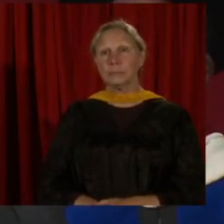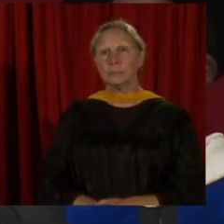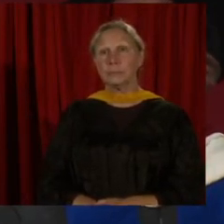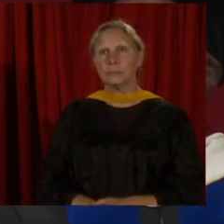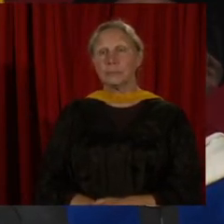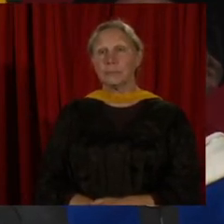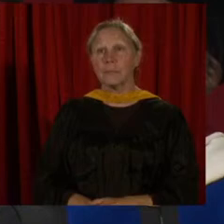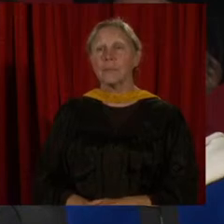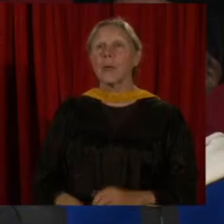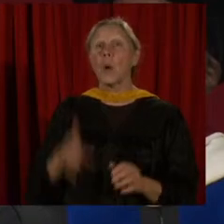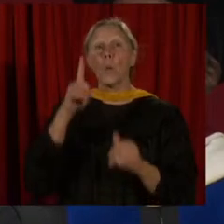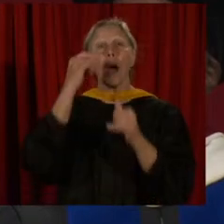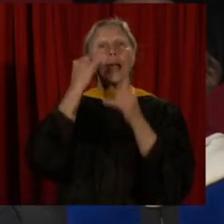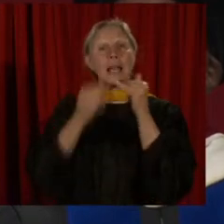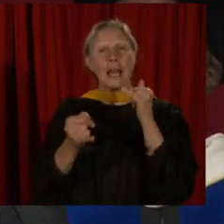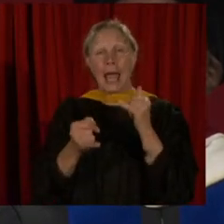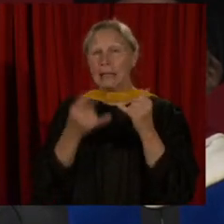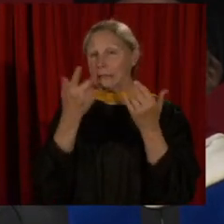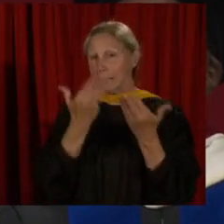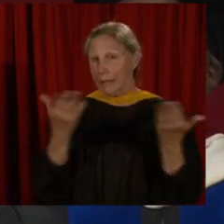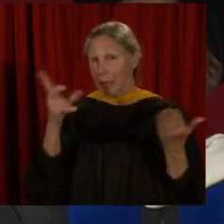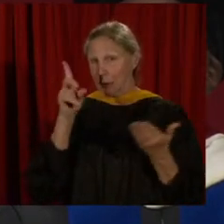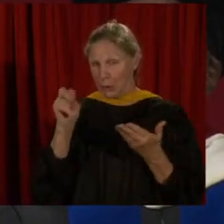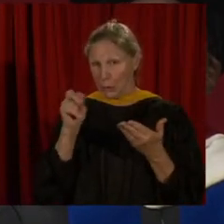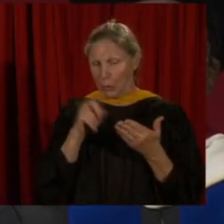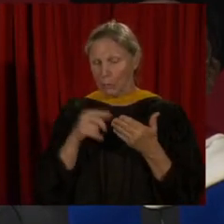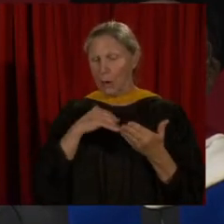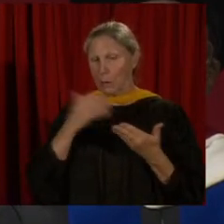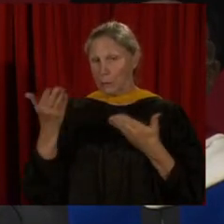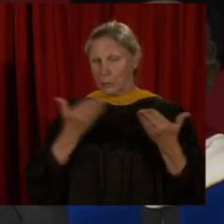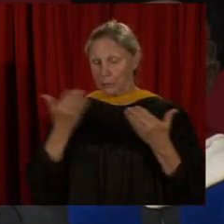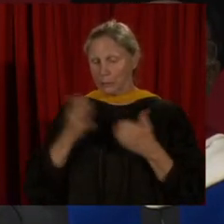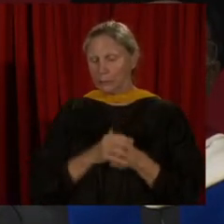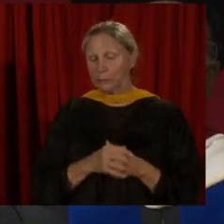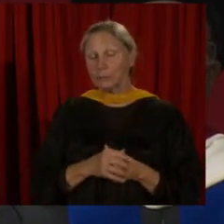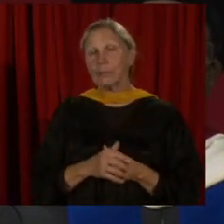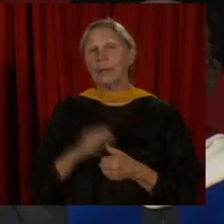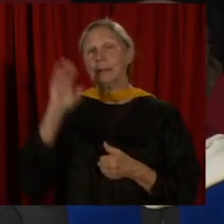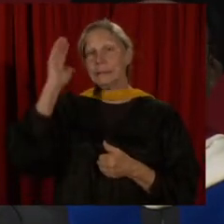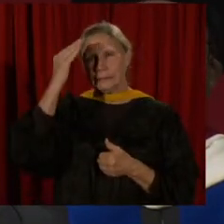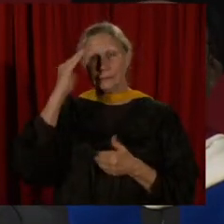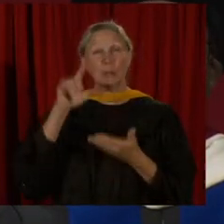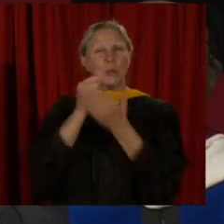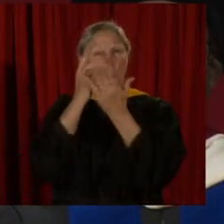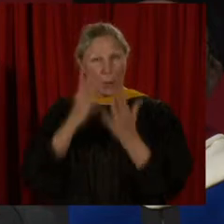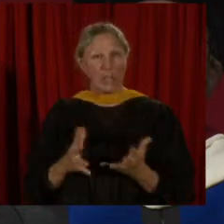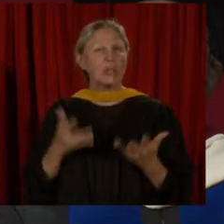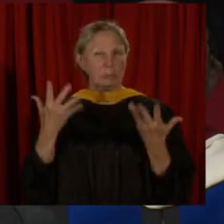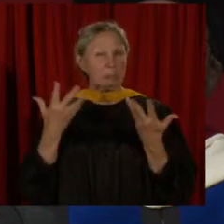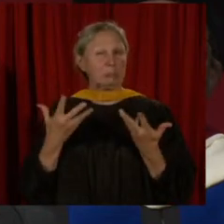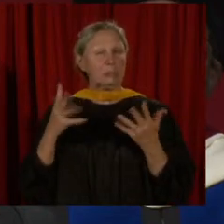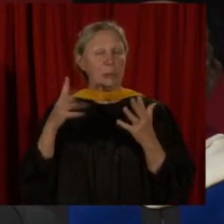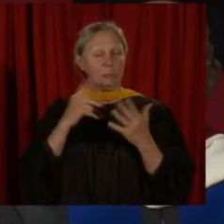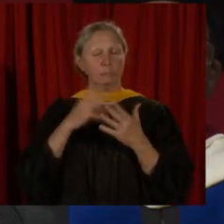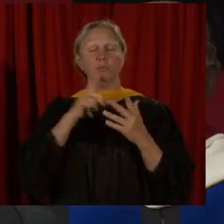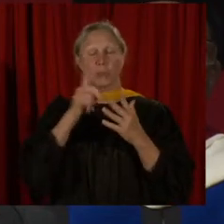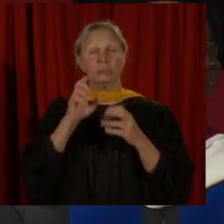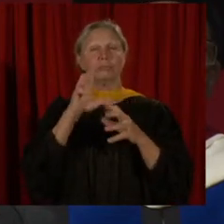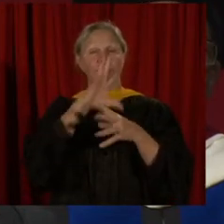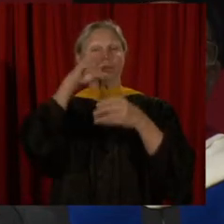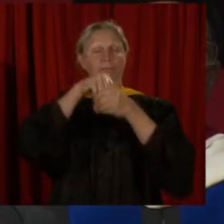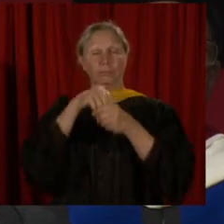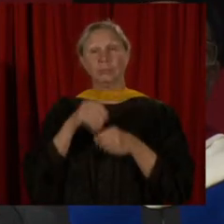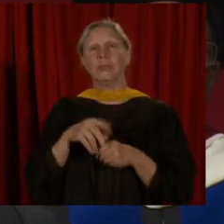One last action in our ceremony seems to make graduation complete. You may now move